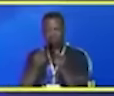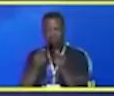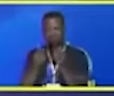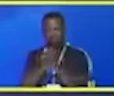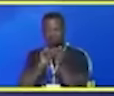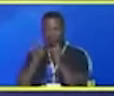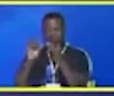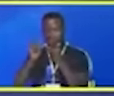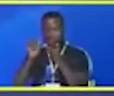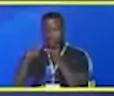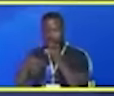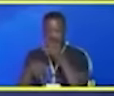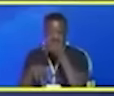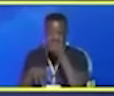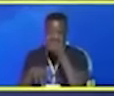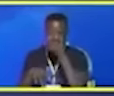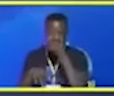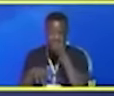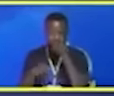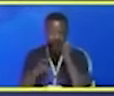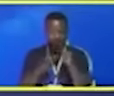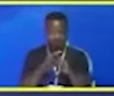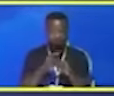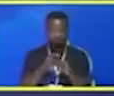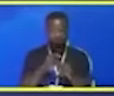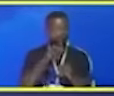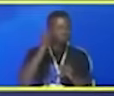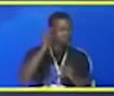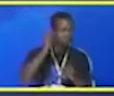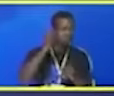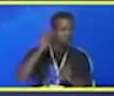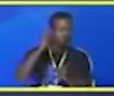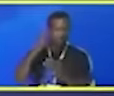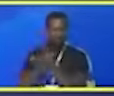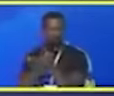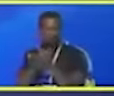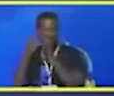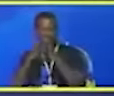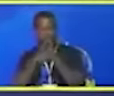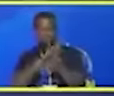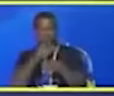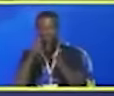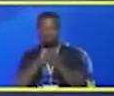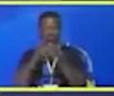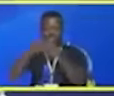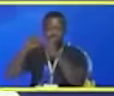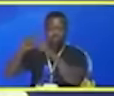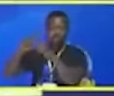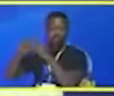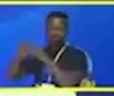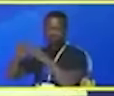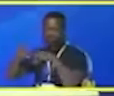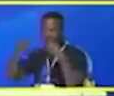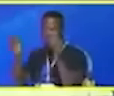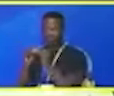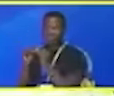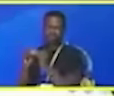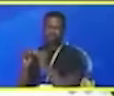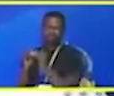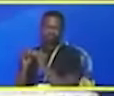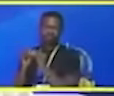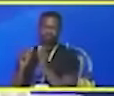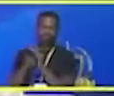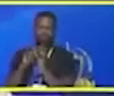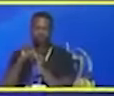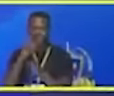internet. From Kenya to Nigeria to Ghana to America, dimensions of revelation. But the